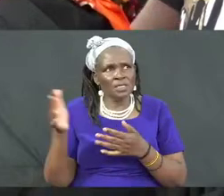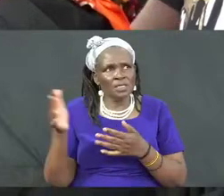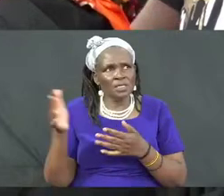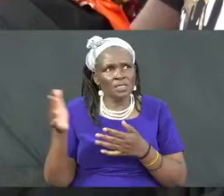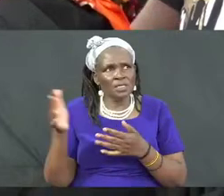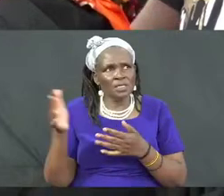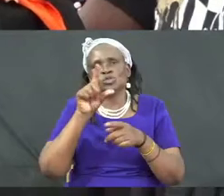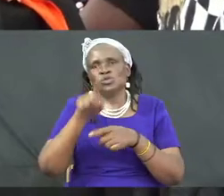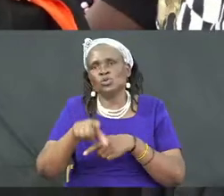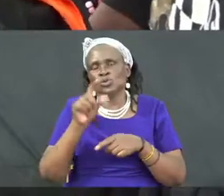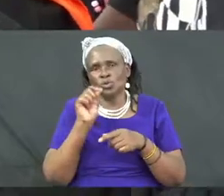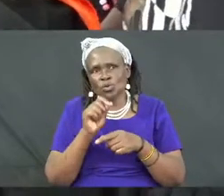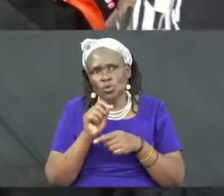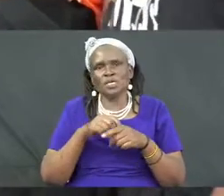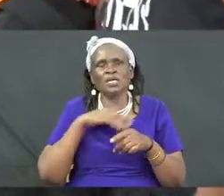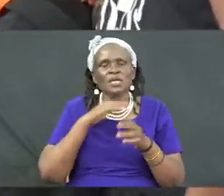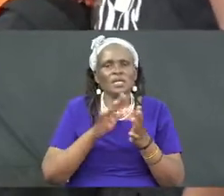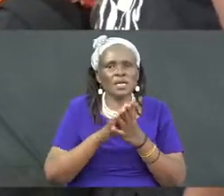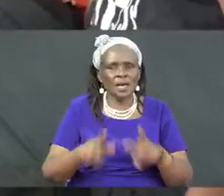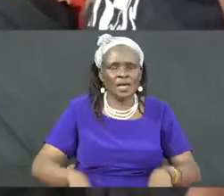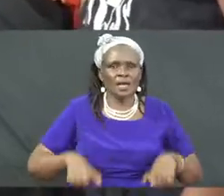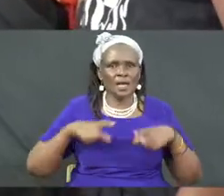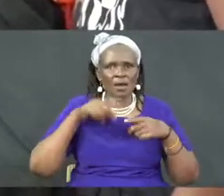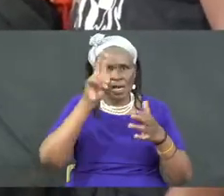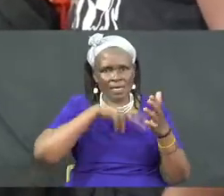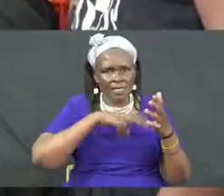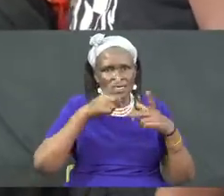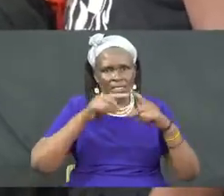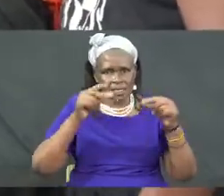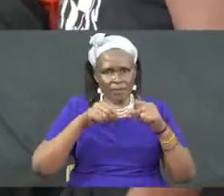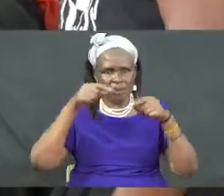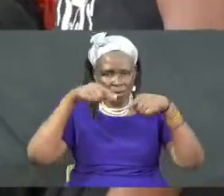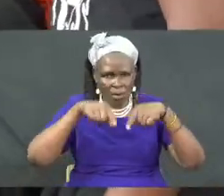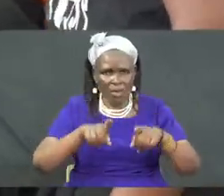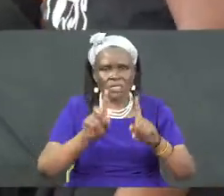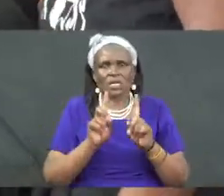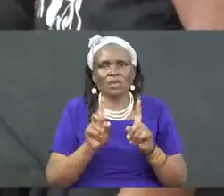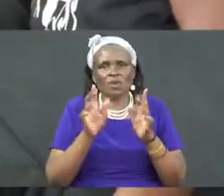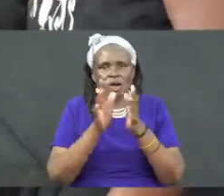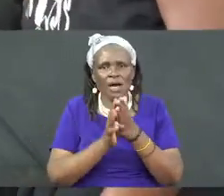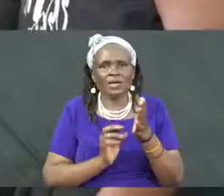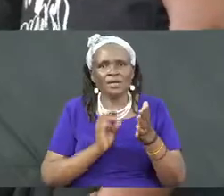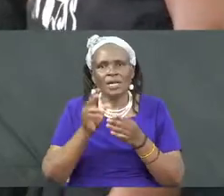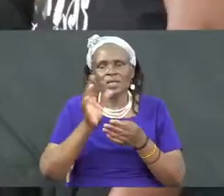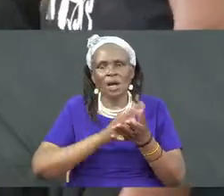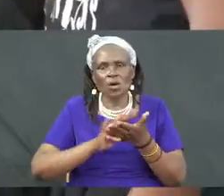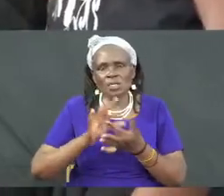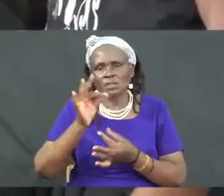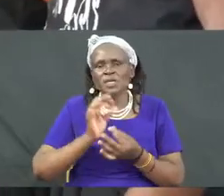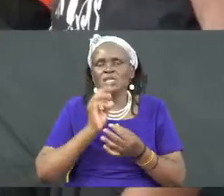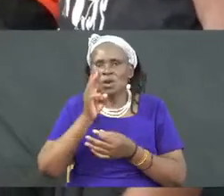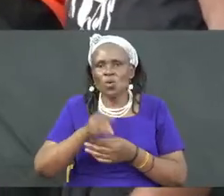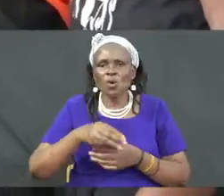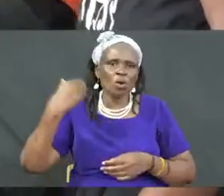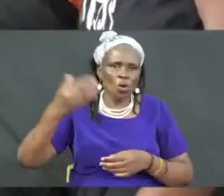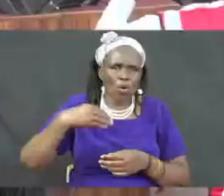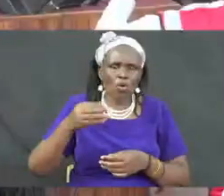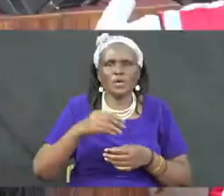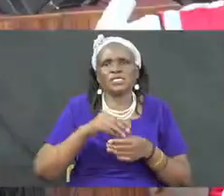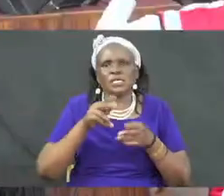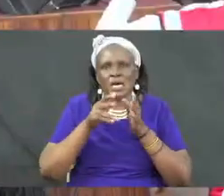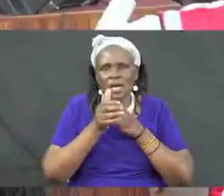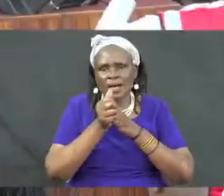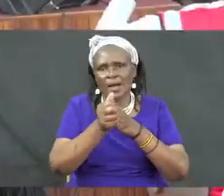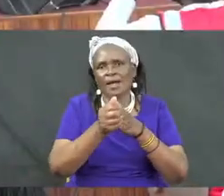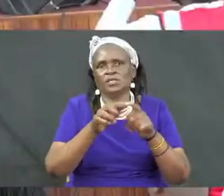life. Read the scriptures for yourselves and the Holy Spirit will always guide you. I